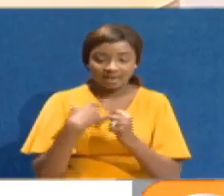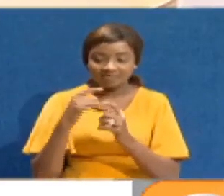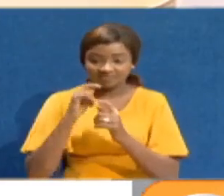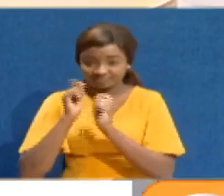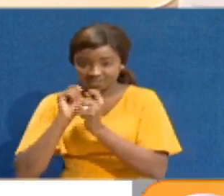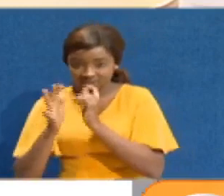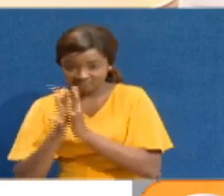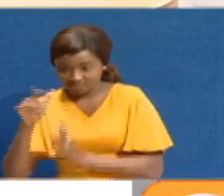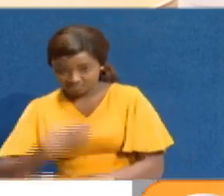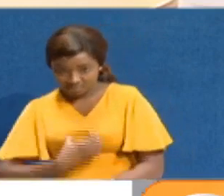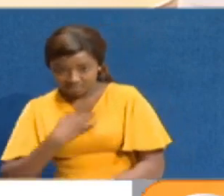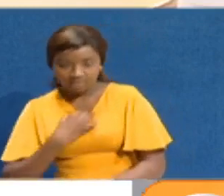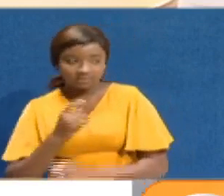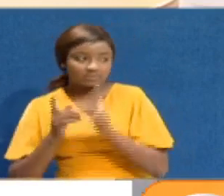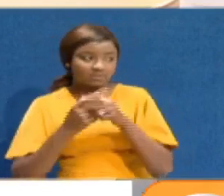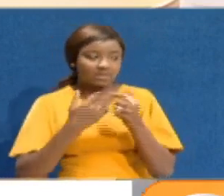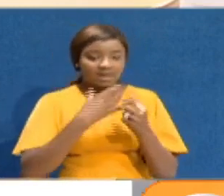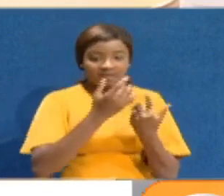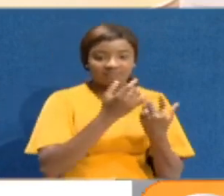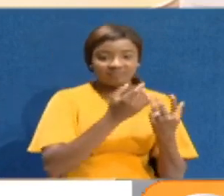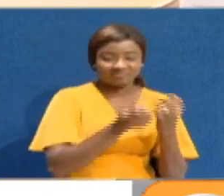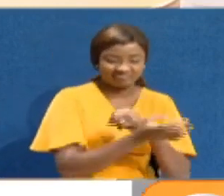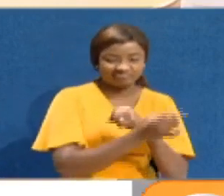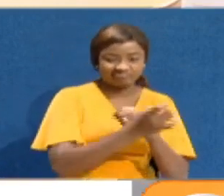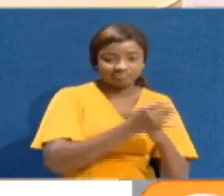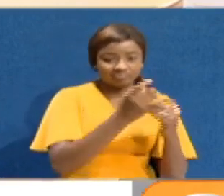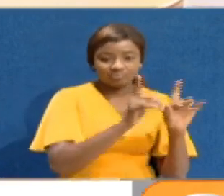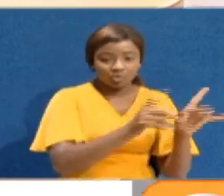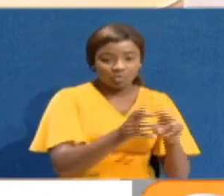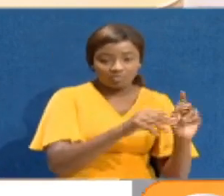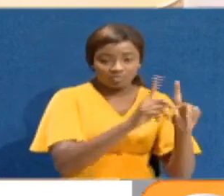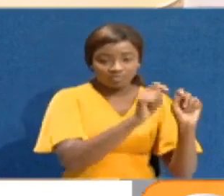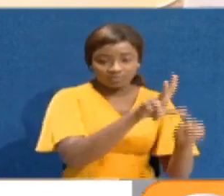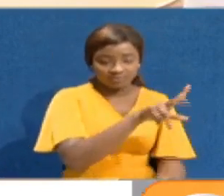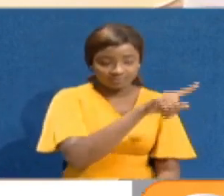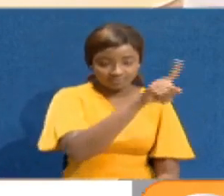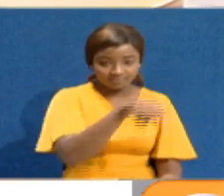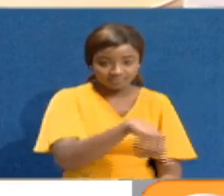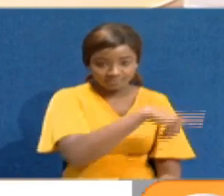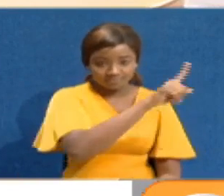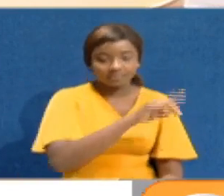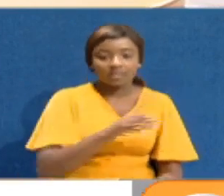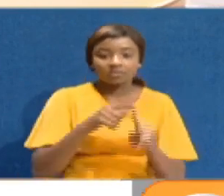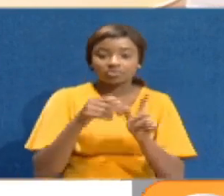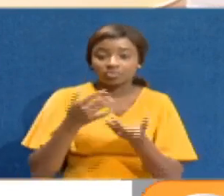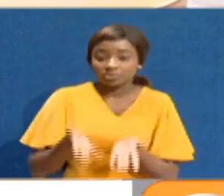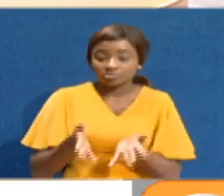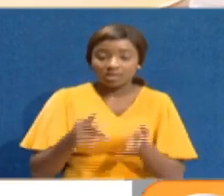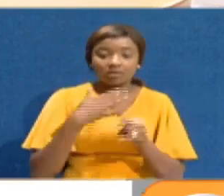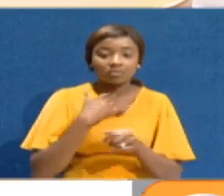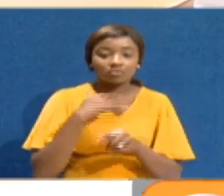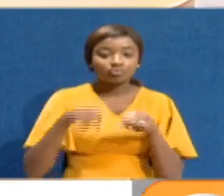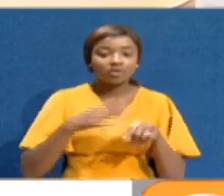guest, Dr. Abraham Rugo, who's the country manager for International Budget Partnerships Kenya. And what we're seeking to understand with